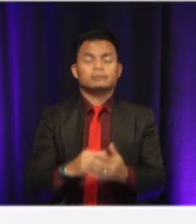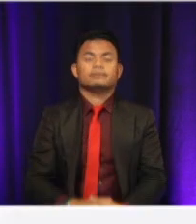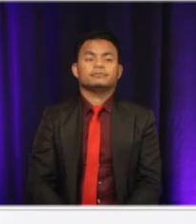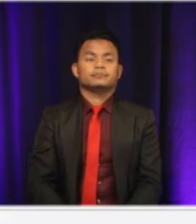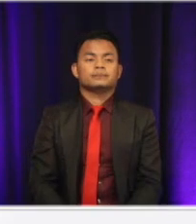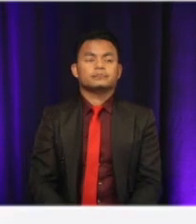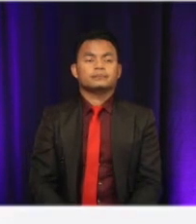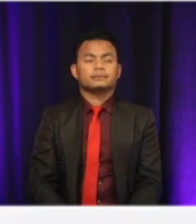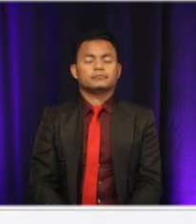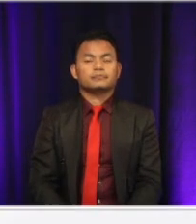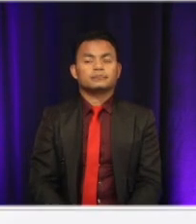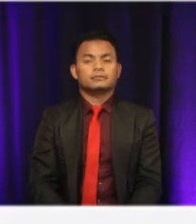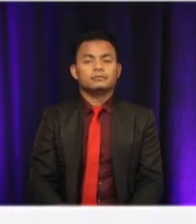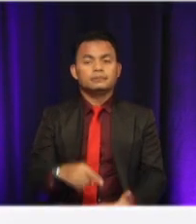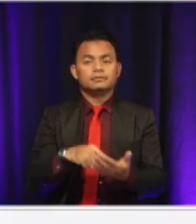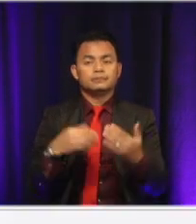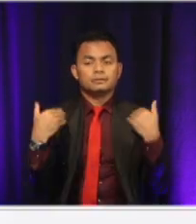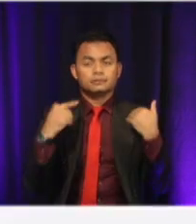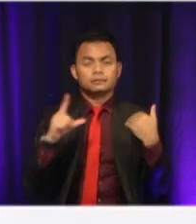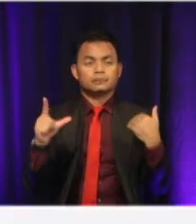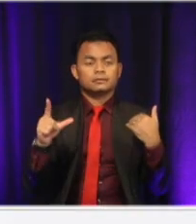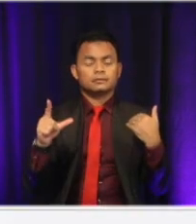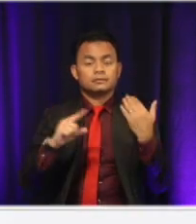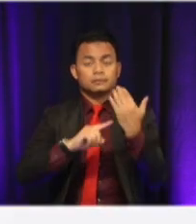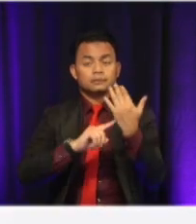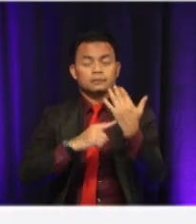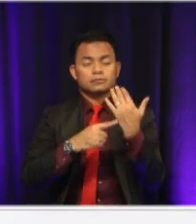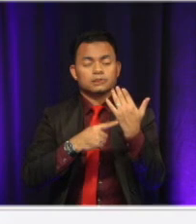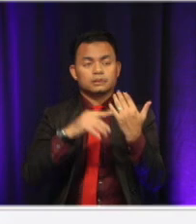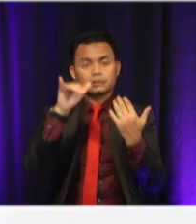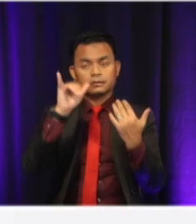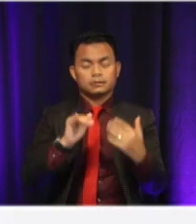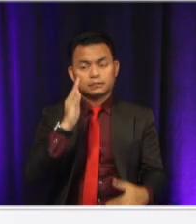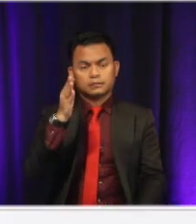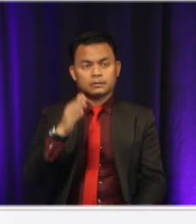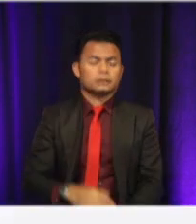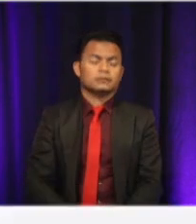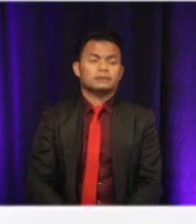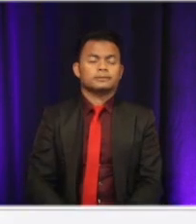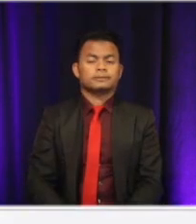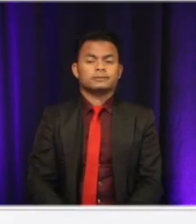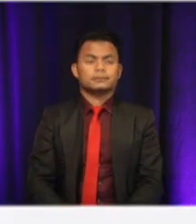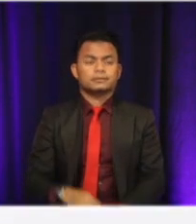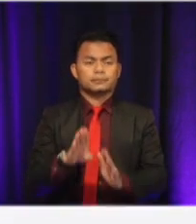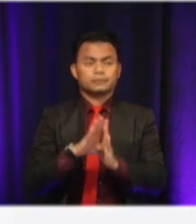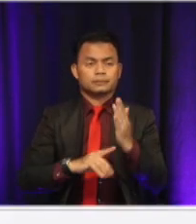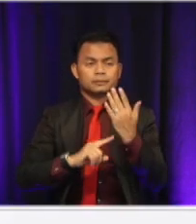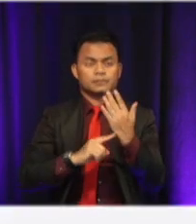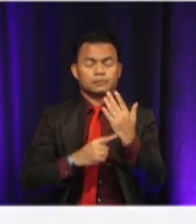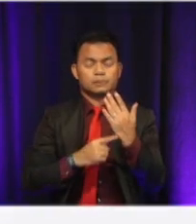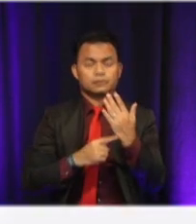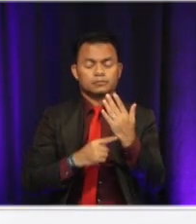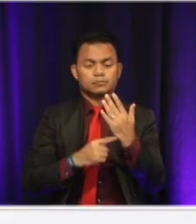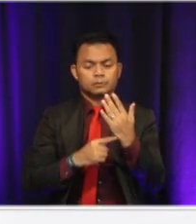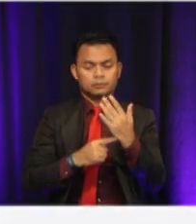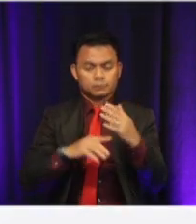story, where you have Kak Noh, who's made a wonderful effort, she feels, of making breakfast in the